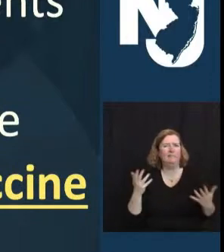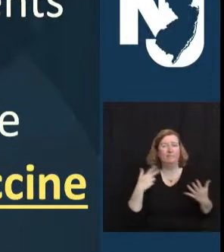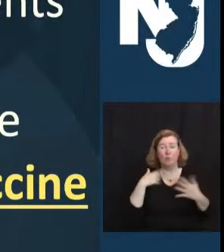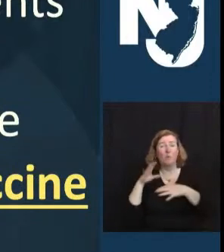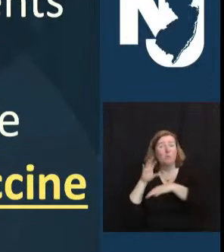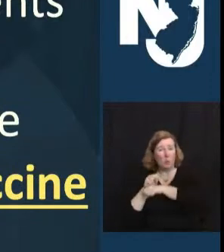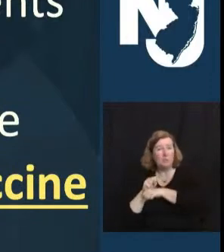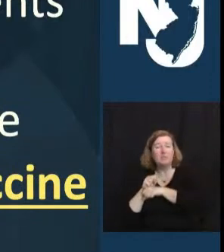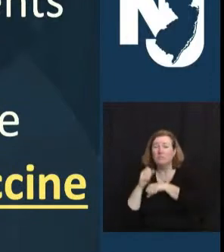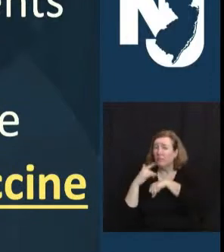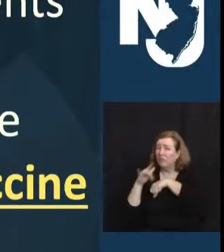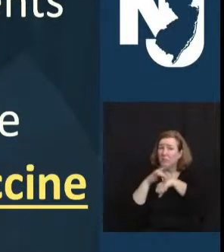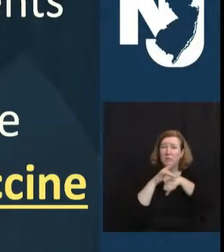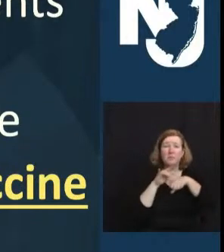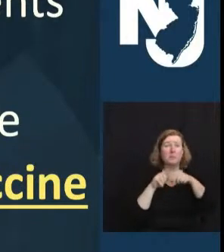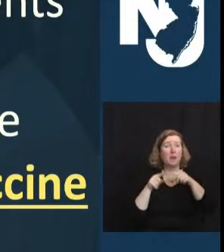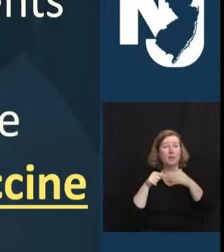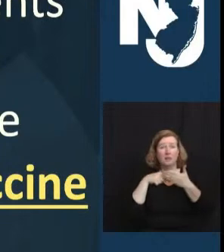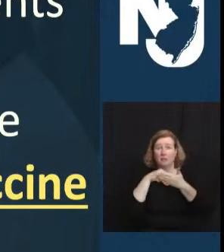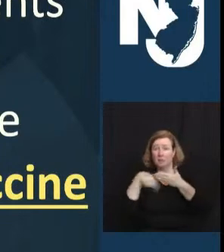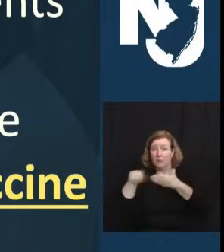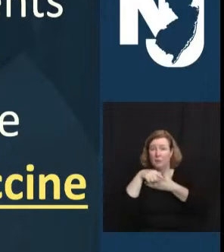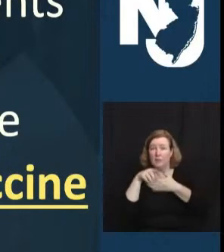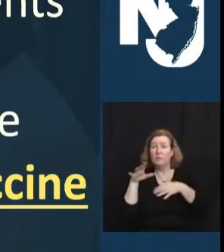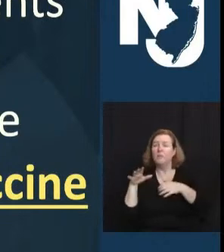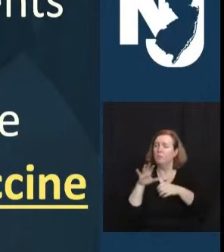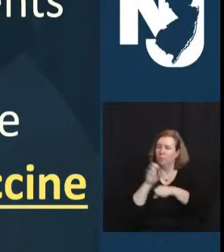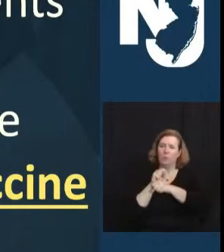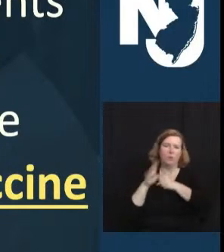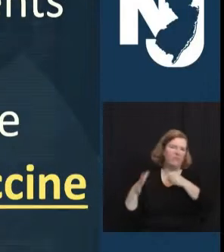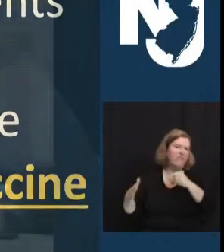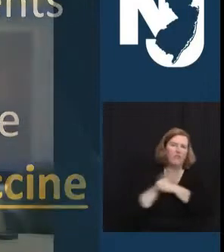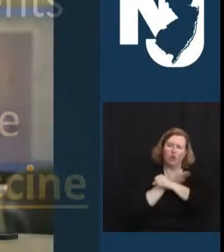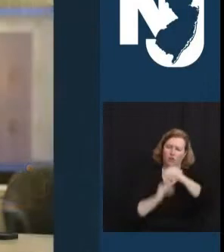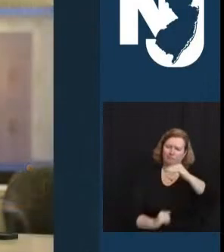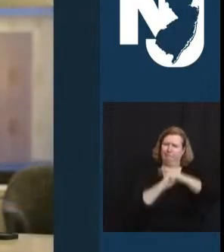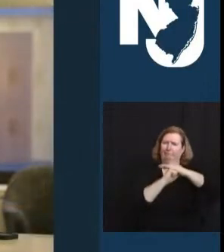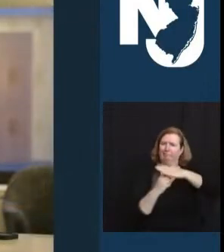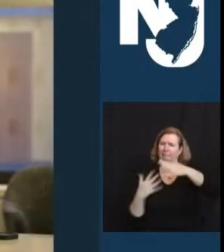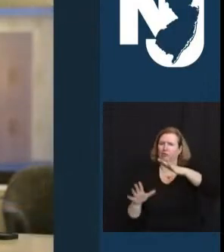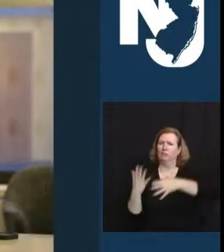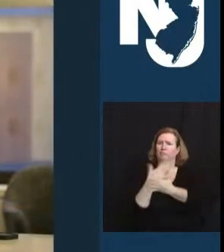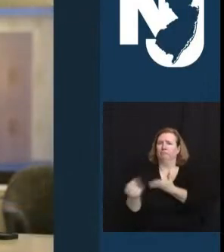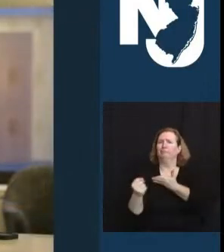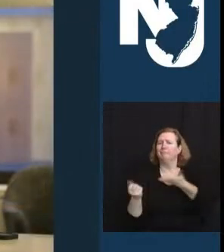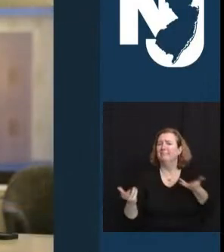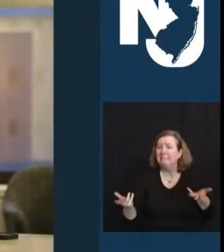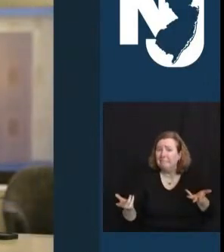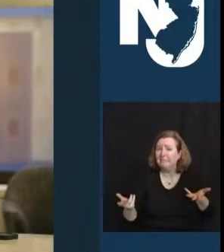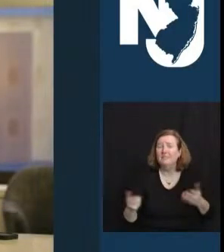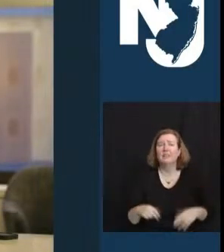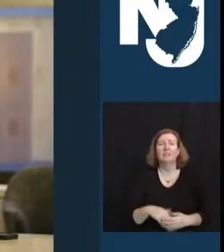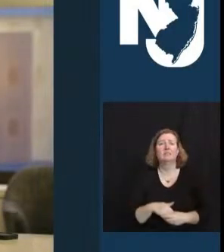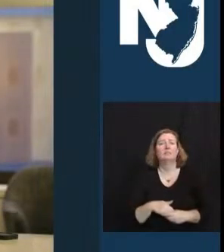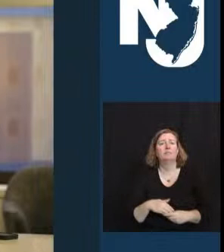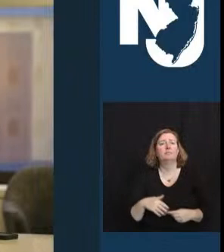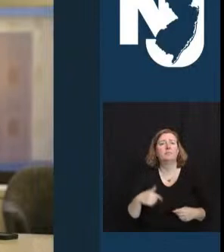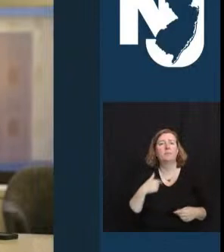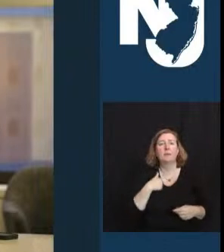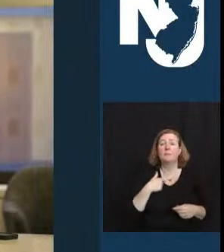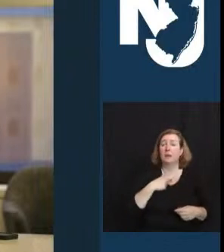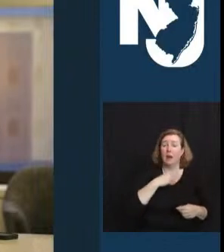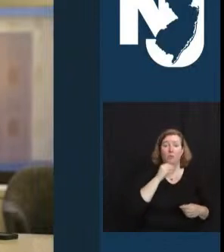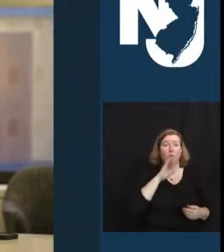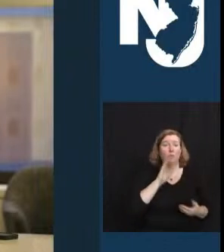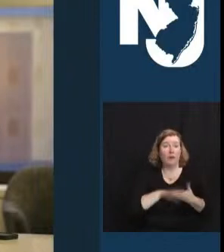be available next week. So jump at them if you can. I'm also pleased to announce that Tammy and I both went online yesterday, more Tammy